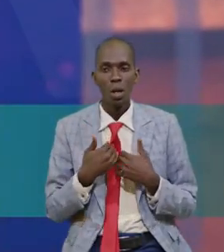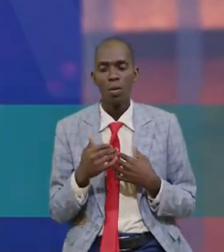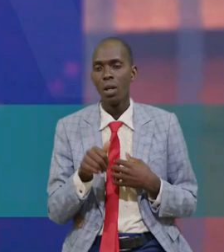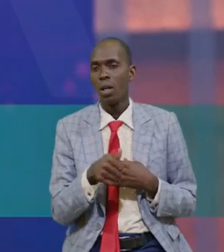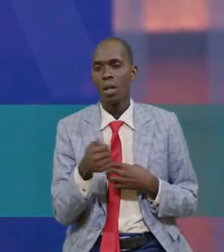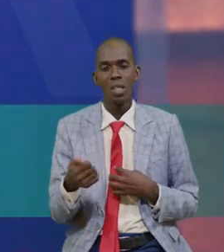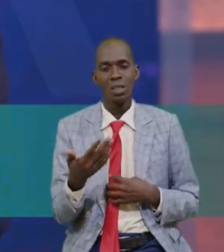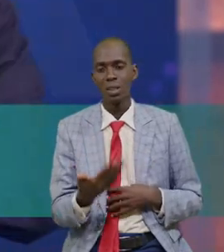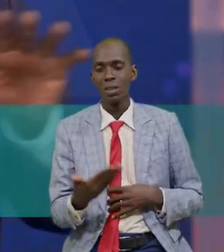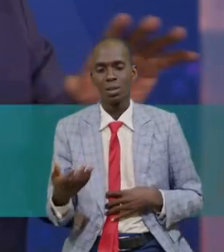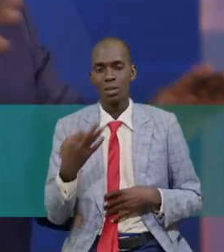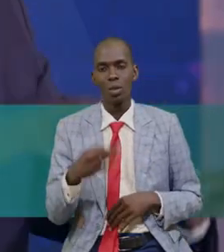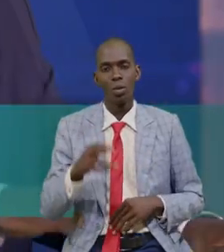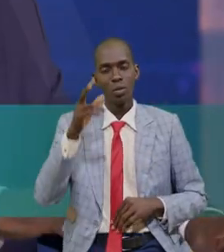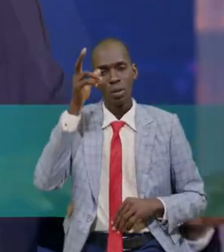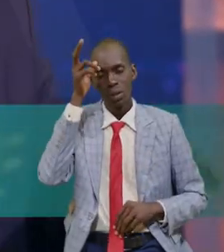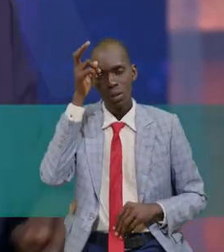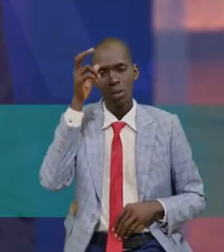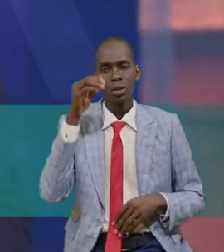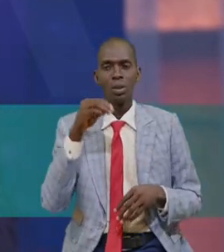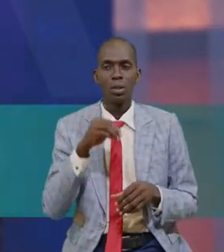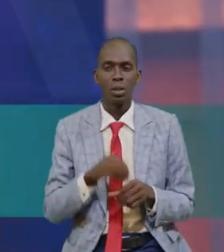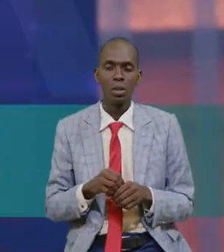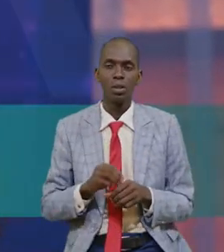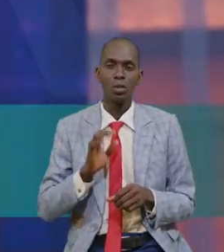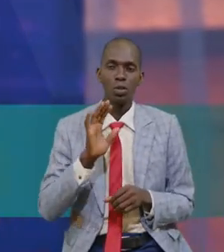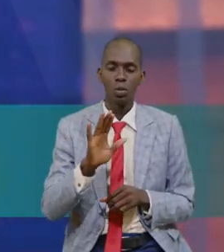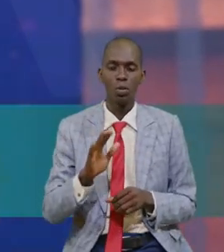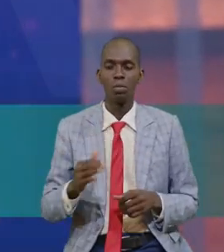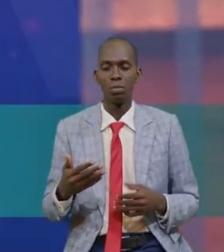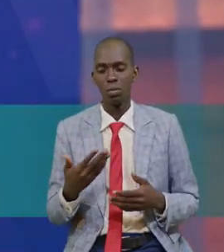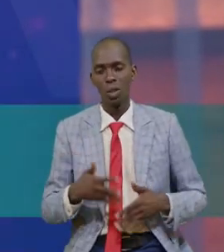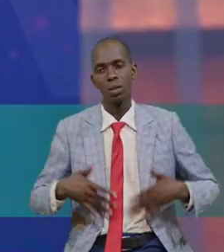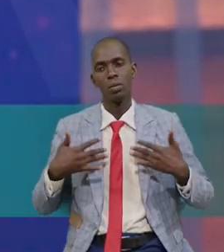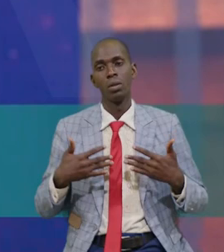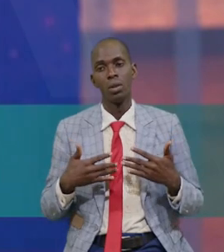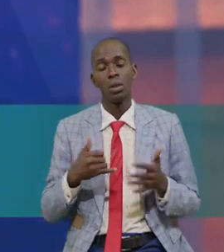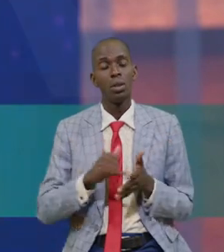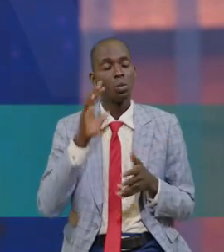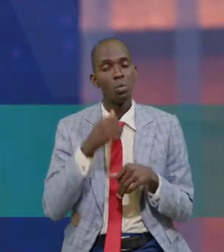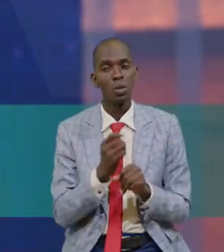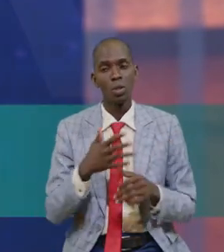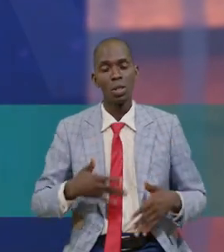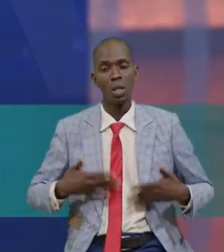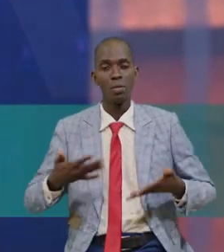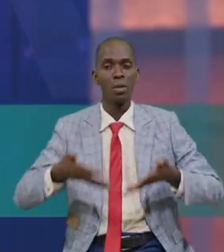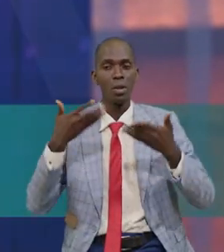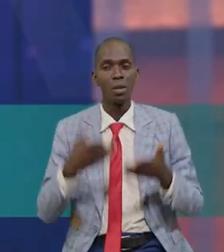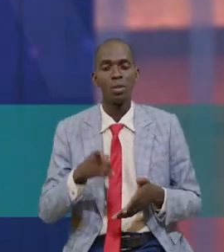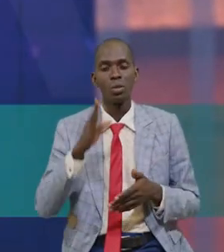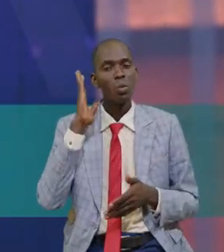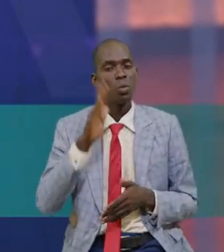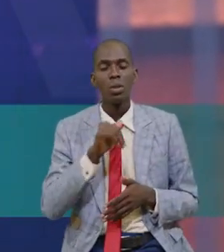of Satan in your baggage. It will make it too heavy, and you will not be able to